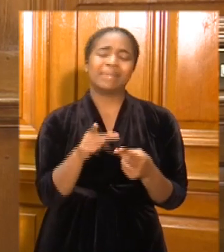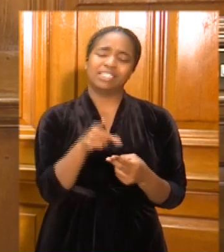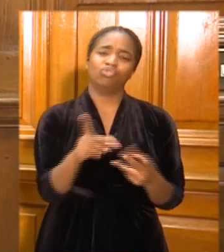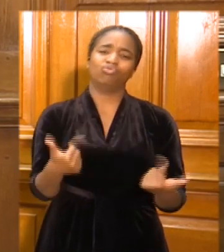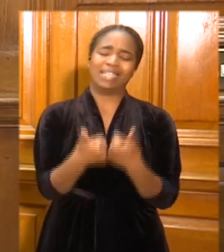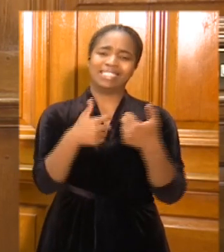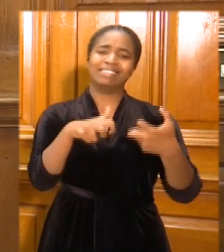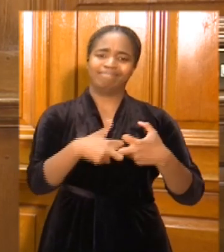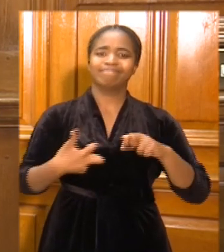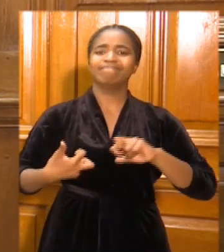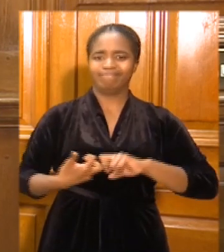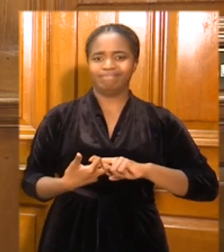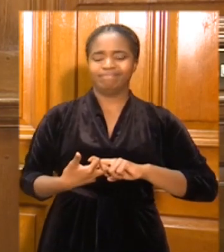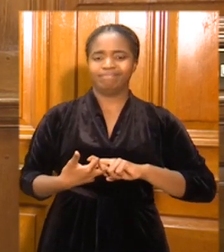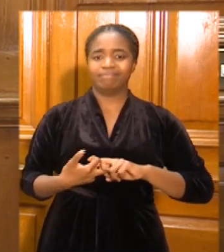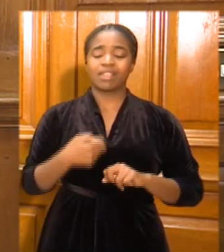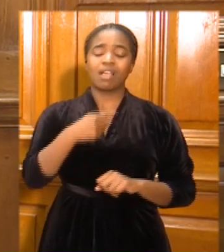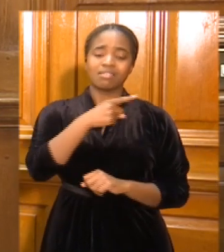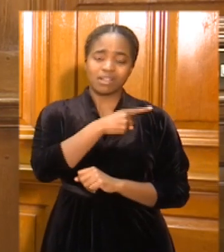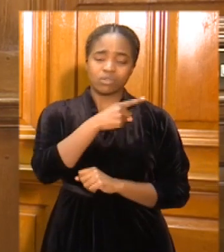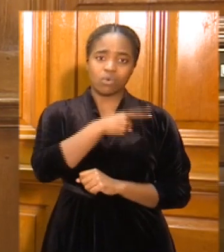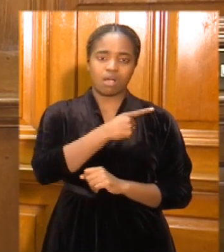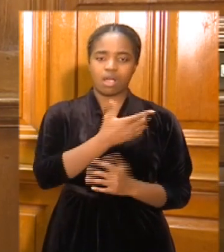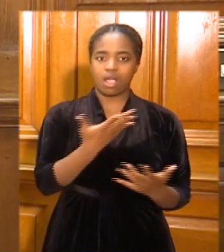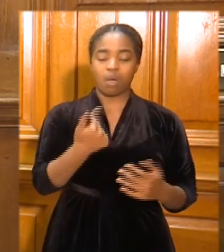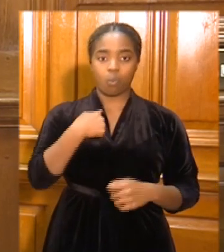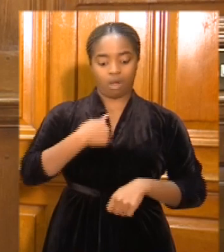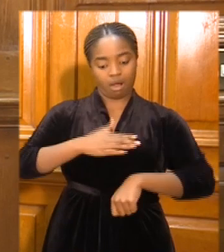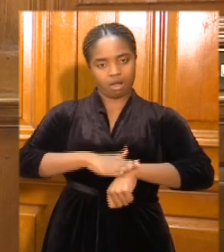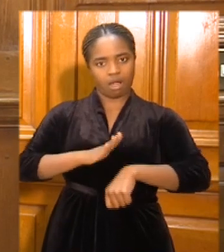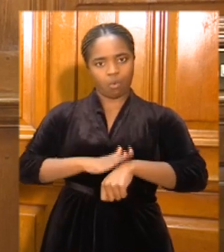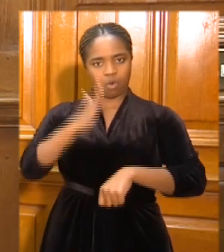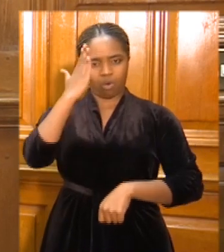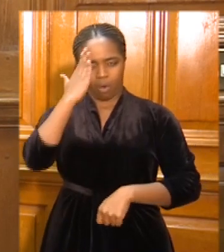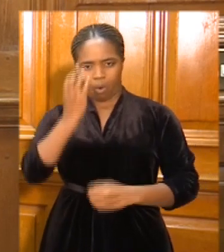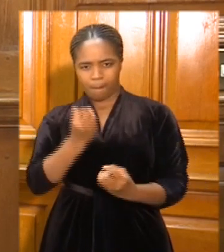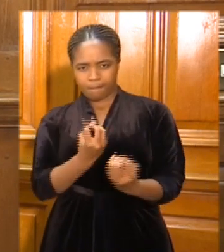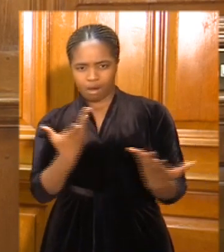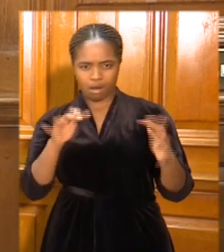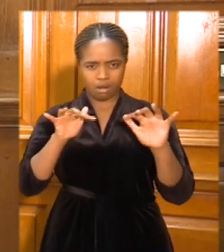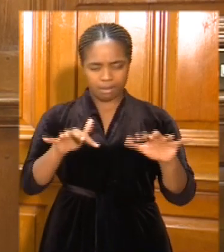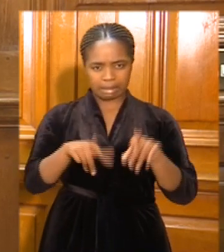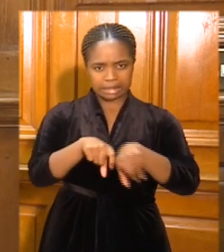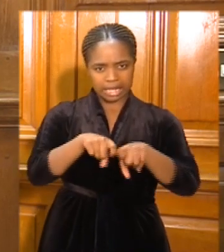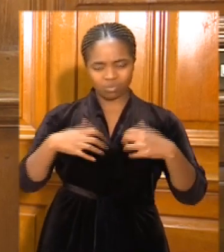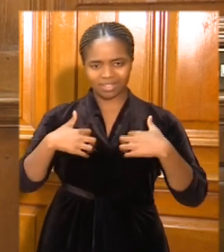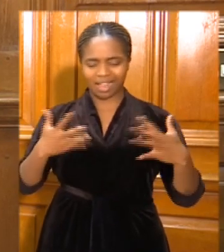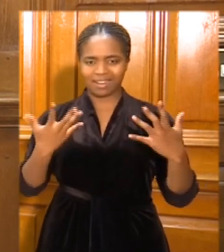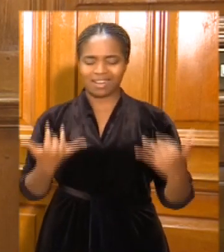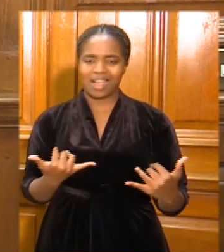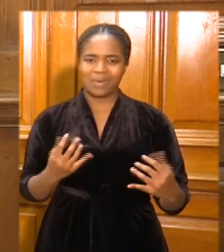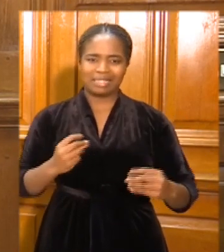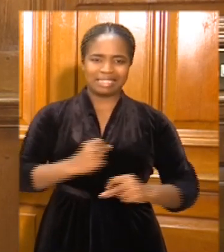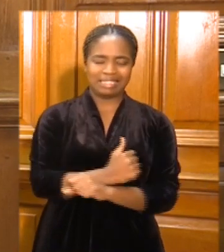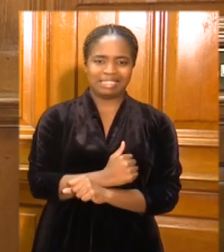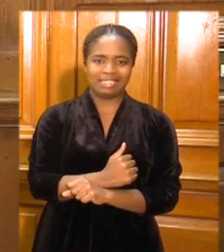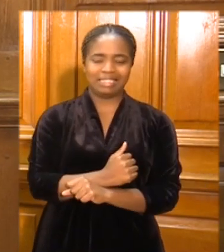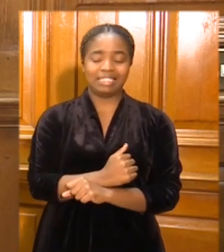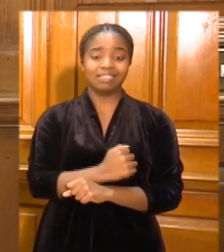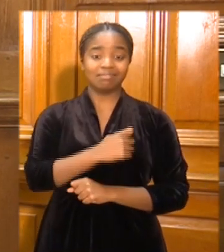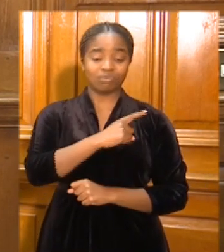has contributed to lengthy turnaround times for coronavirus testing, which in turn has had an